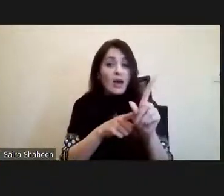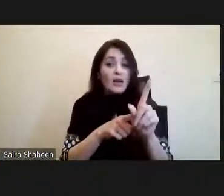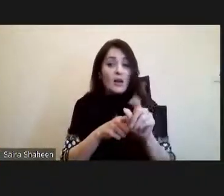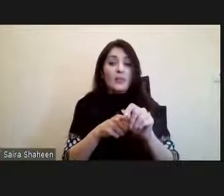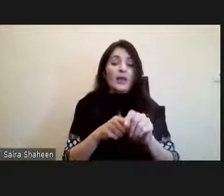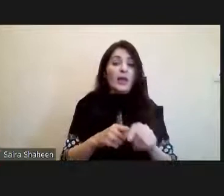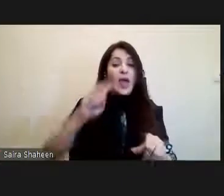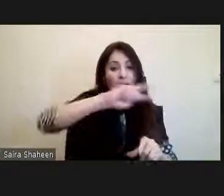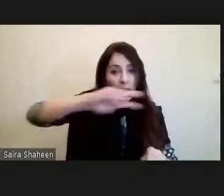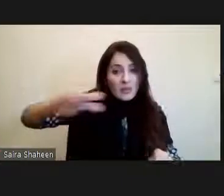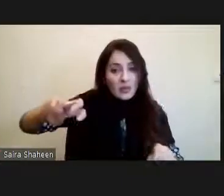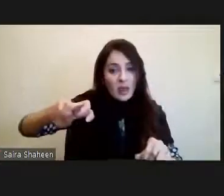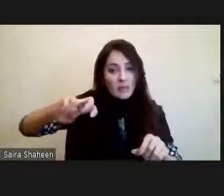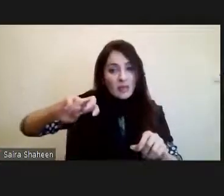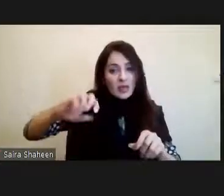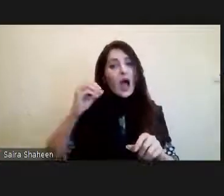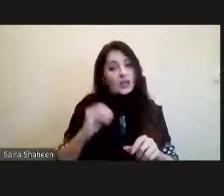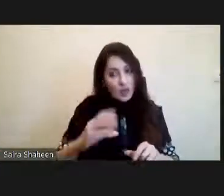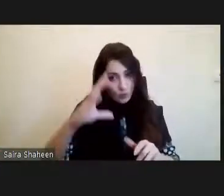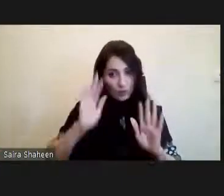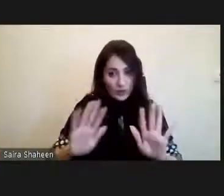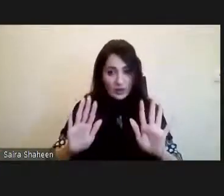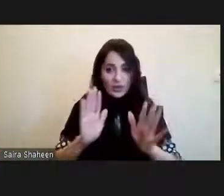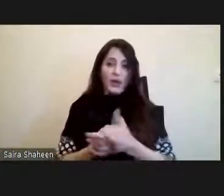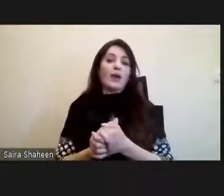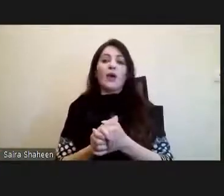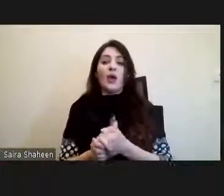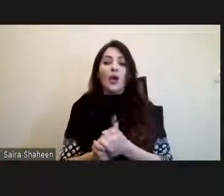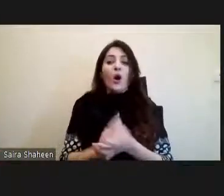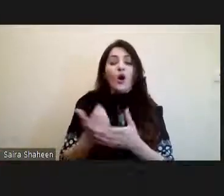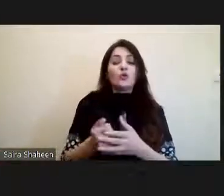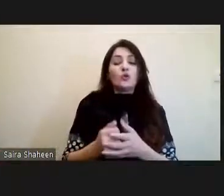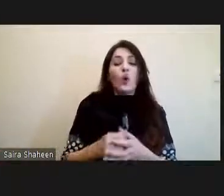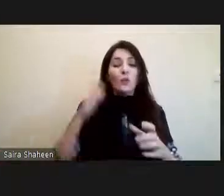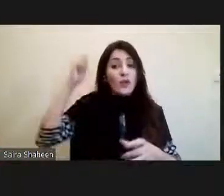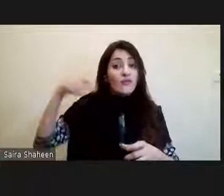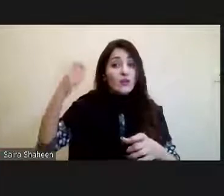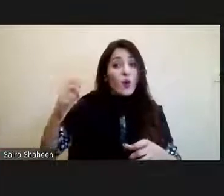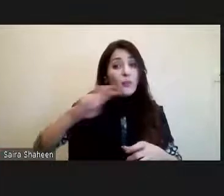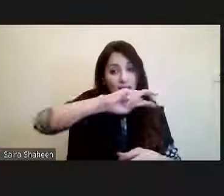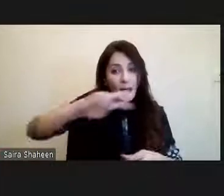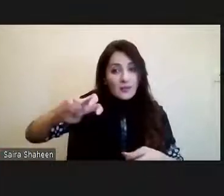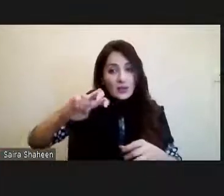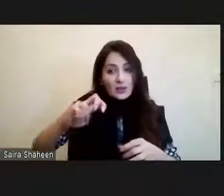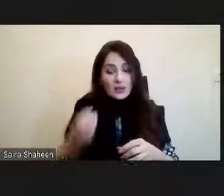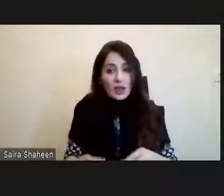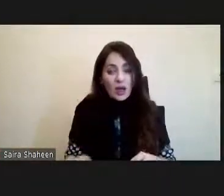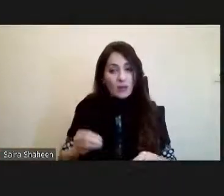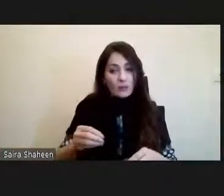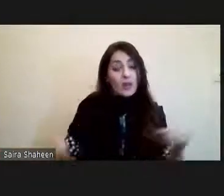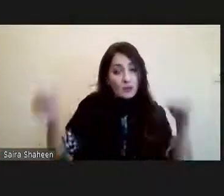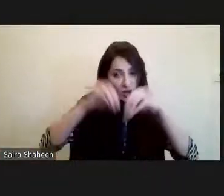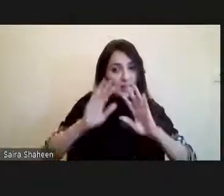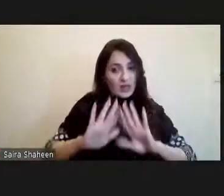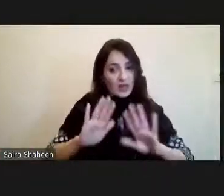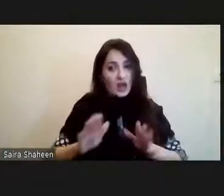to a video, we also provide automatically generated captions powered by AI at the touch of a button. We even provide caption